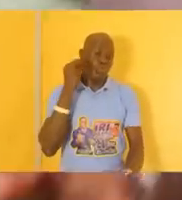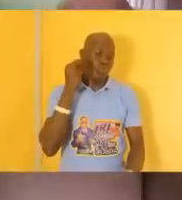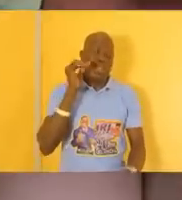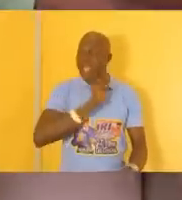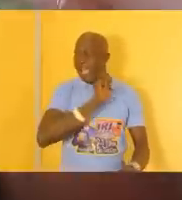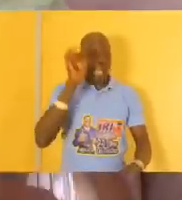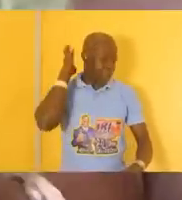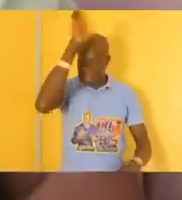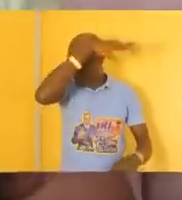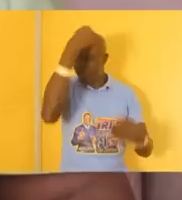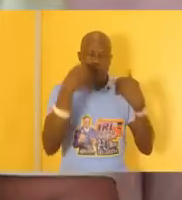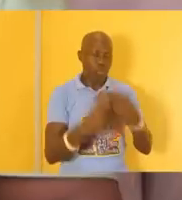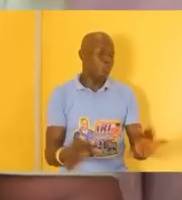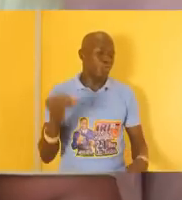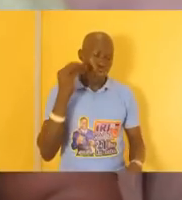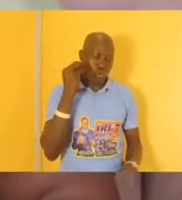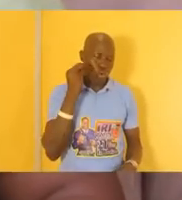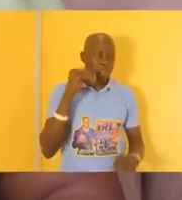Mi o ne solino.